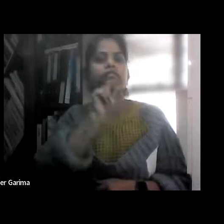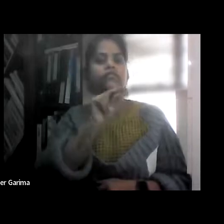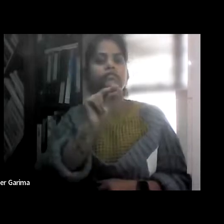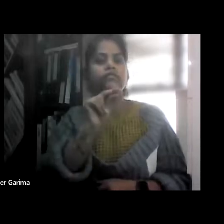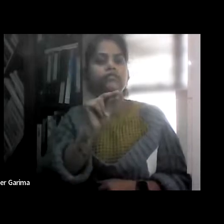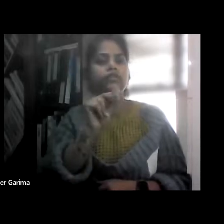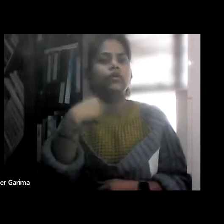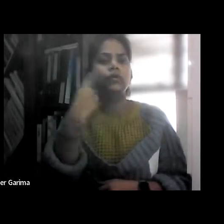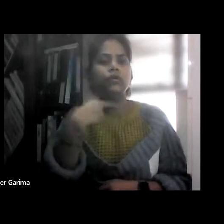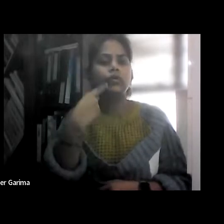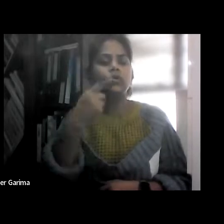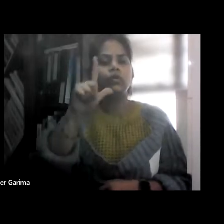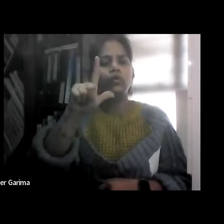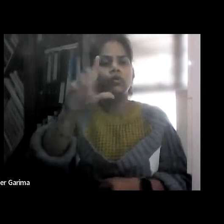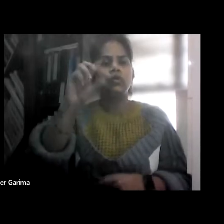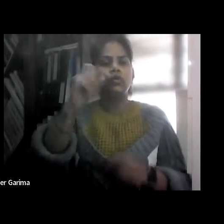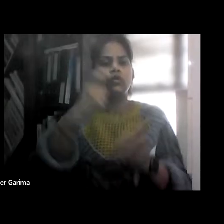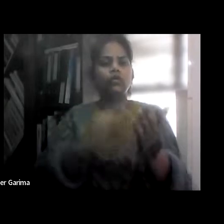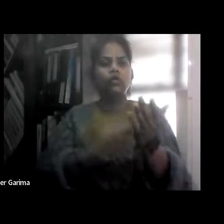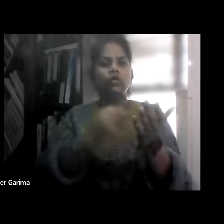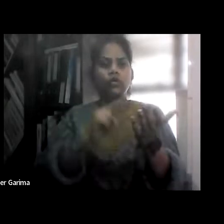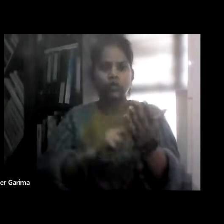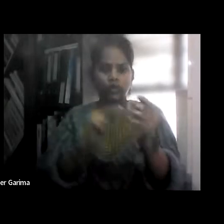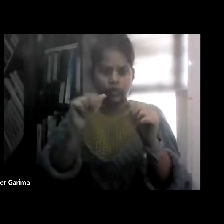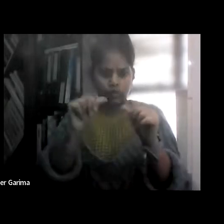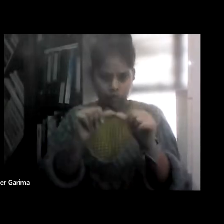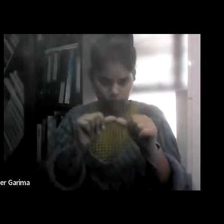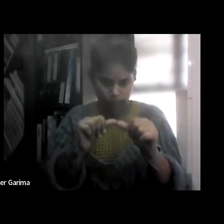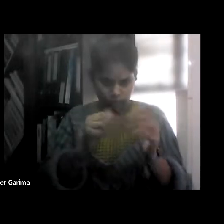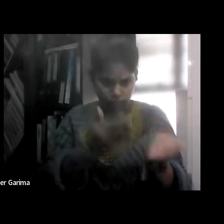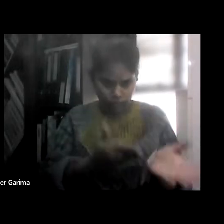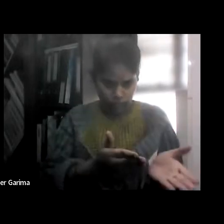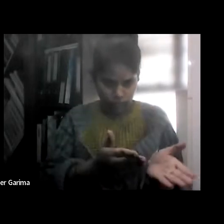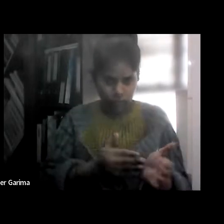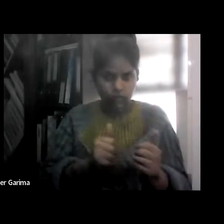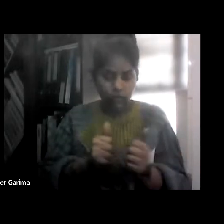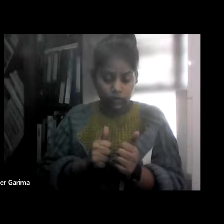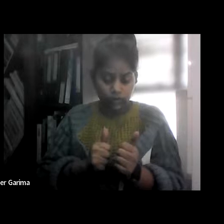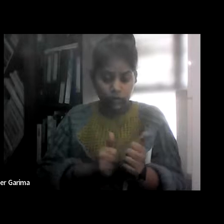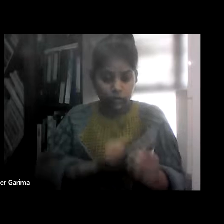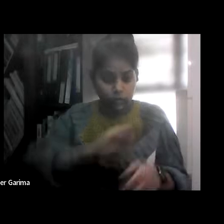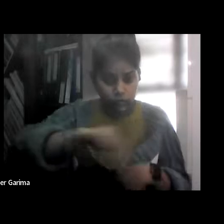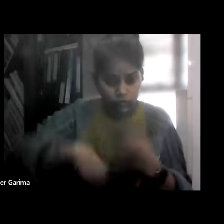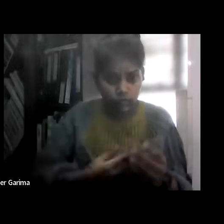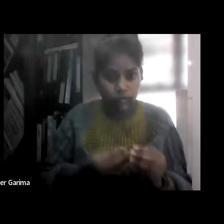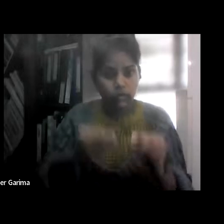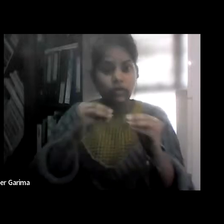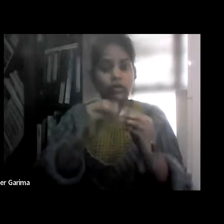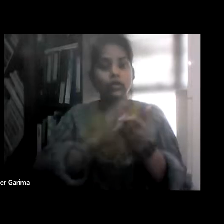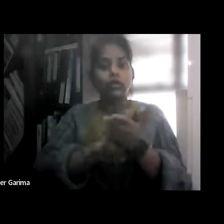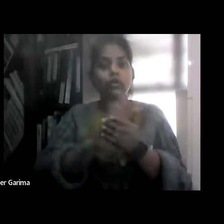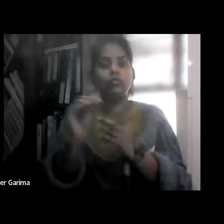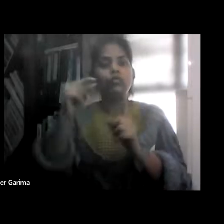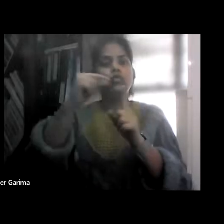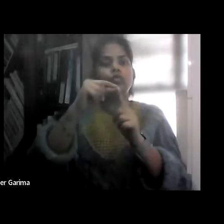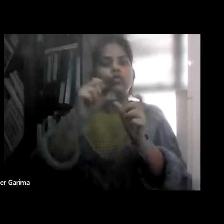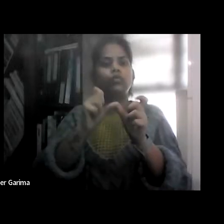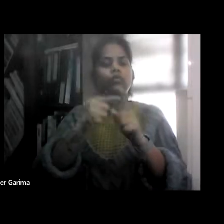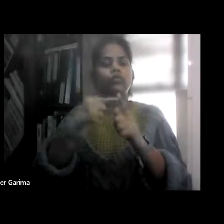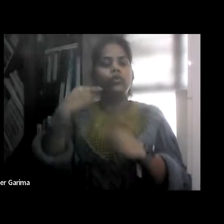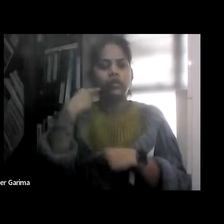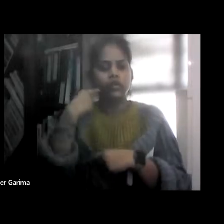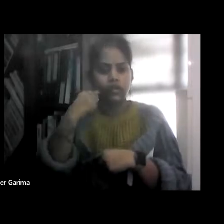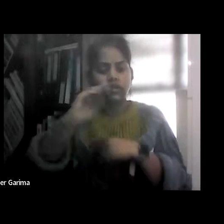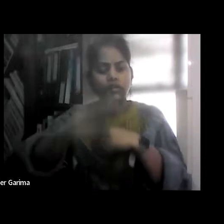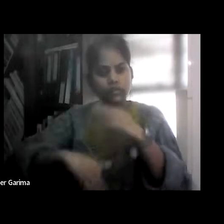Lorna Fitzsimmons, to be followed by Boopathi P and Evas